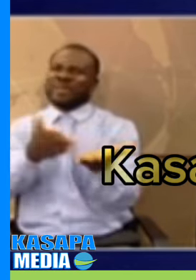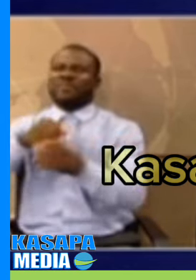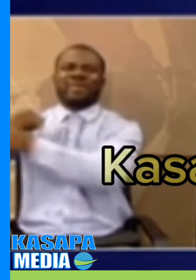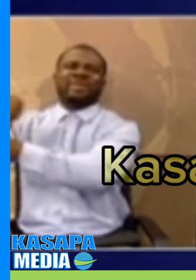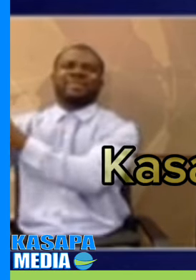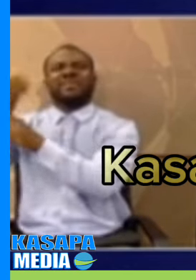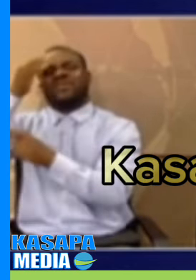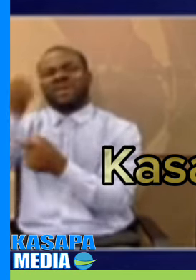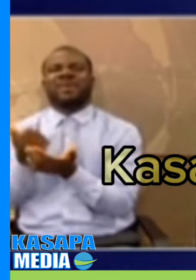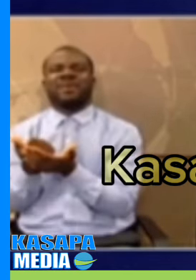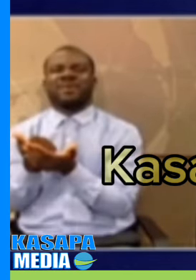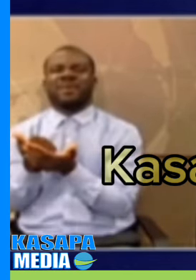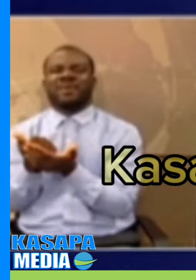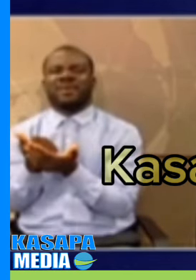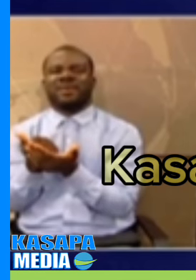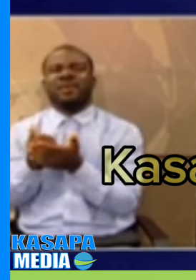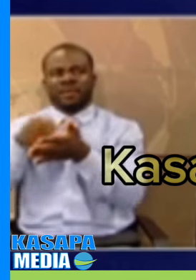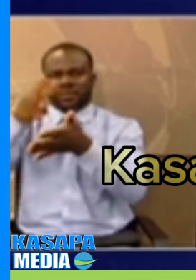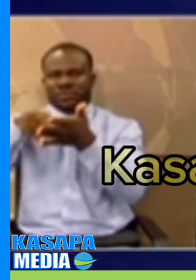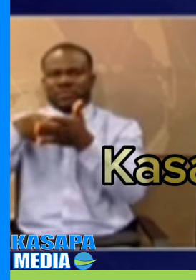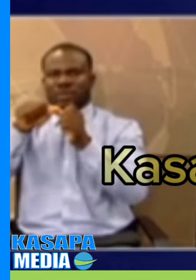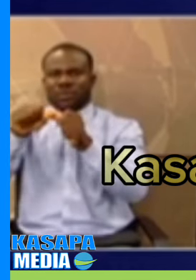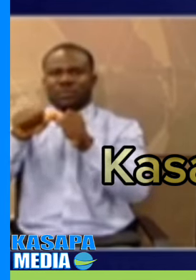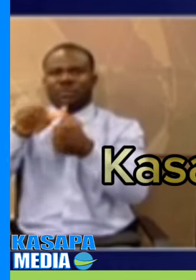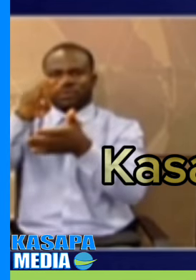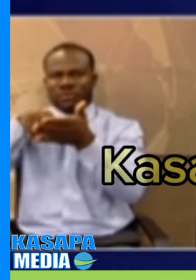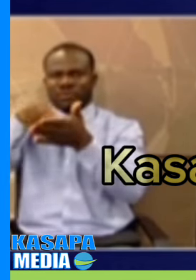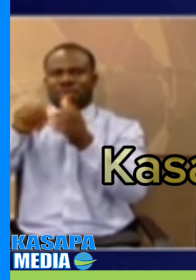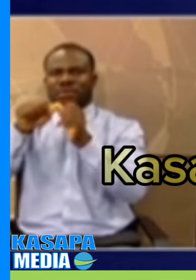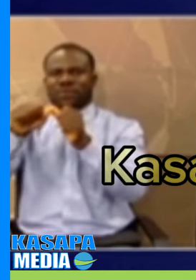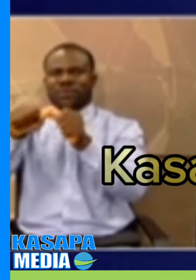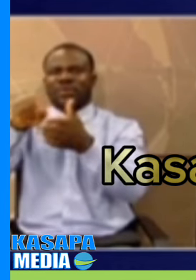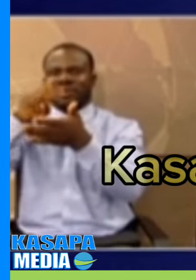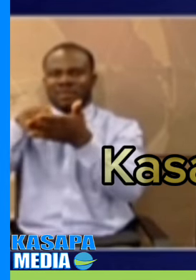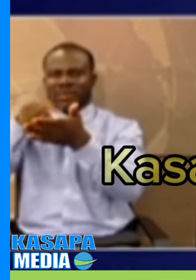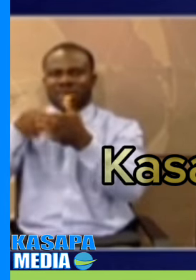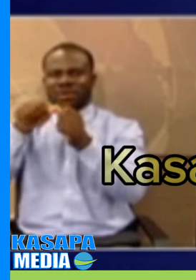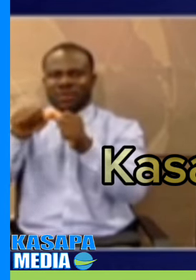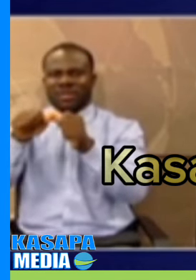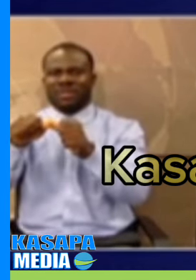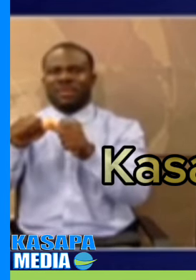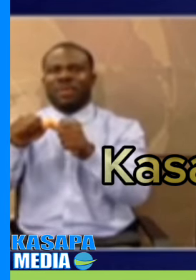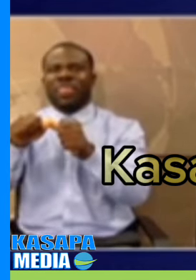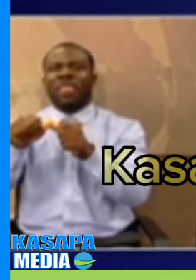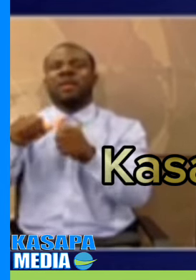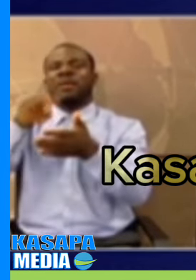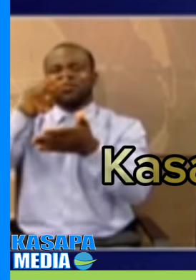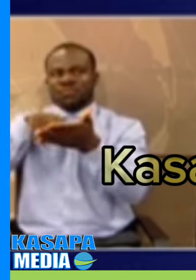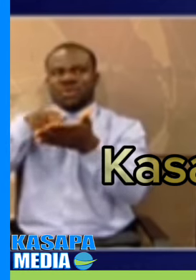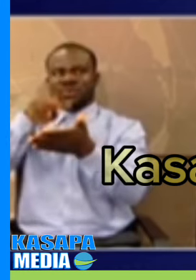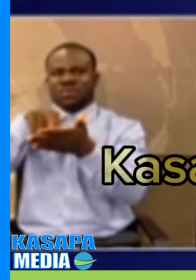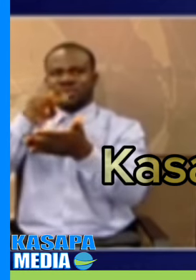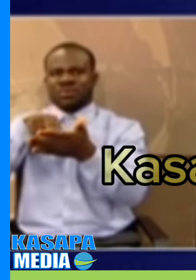ministry when asked about the economic hardship faced by Ghanaians and their ability to afford basic needs. The Deputy